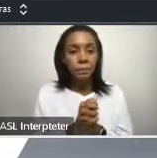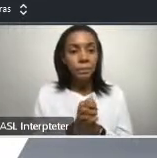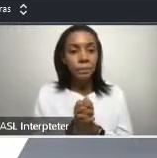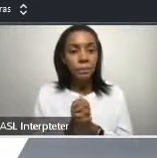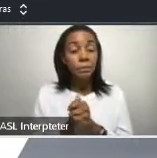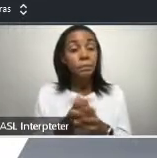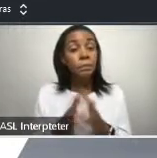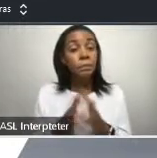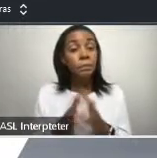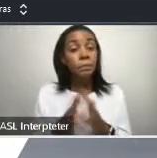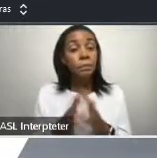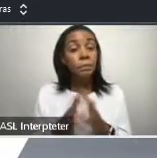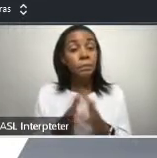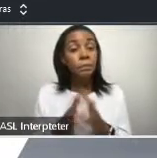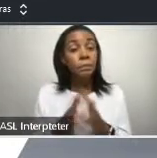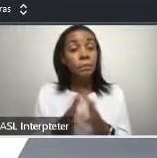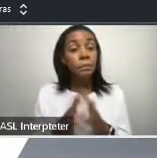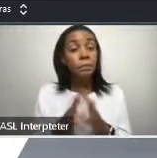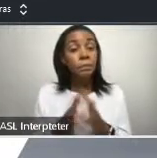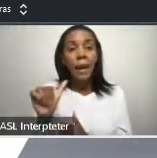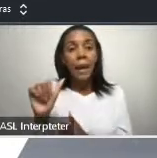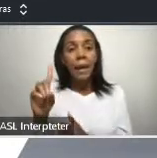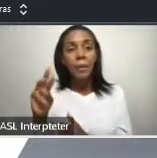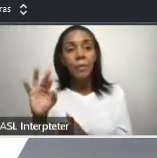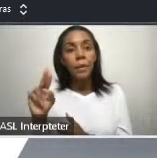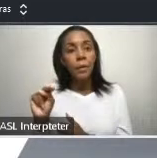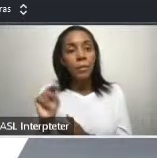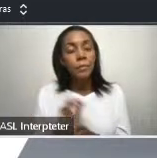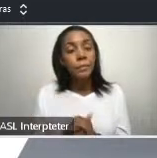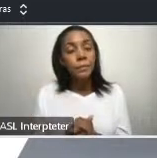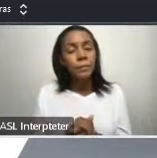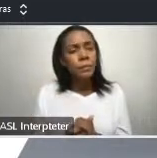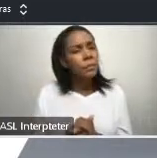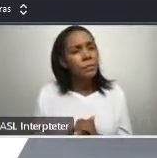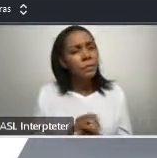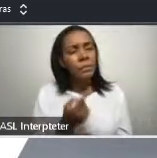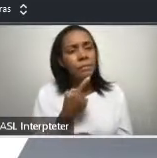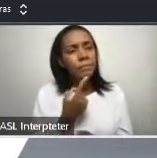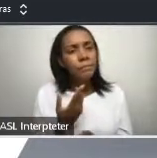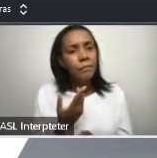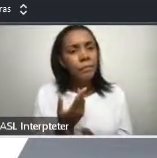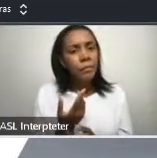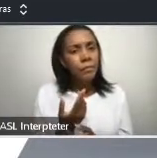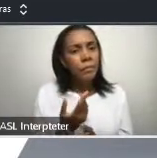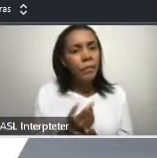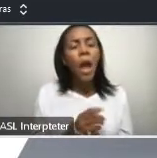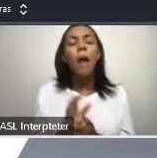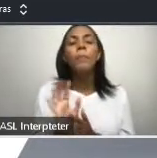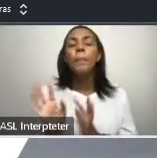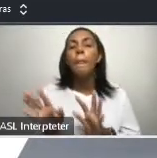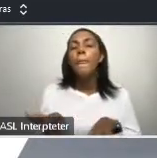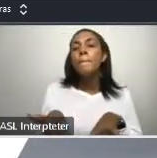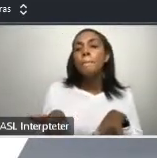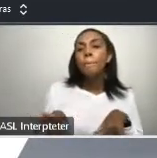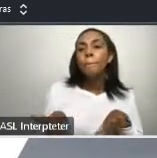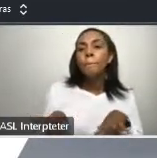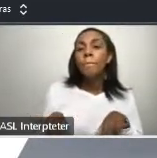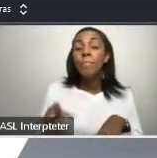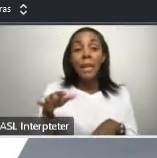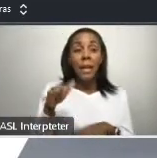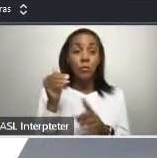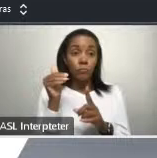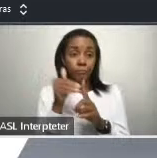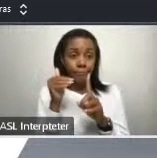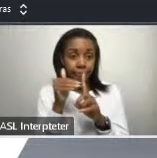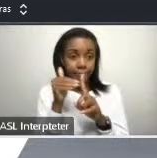Mr. Administrator? Yes. The floor is yours. Just say, Mr. Rainey. As I reminded the